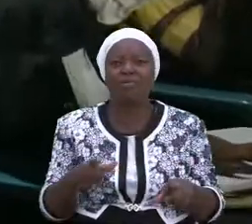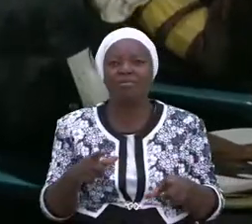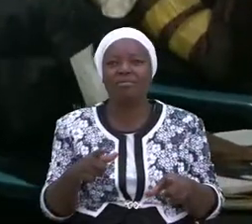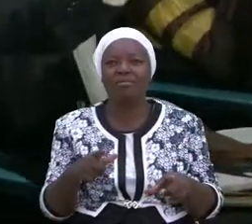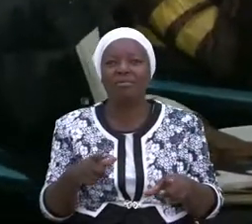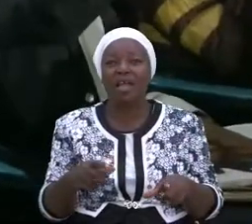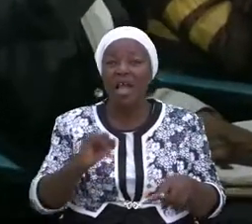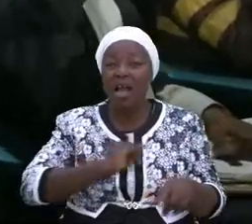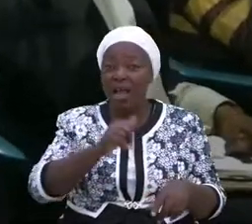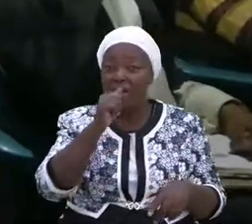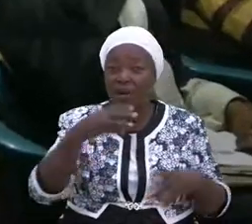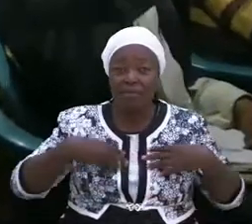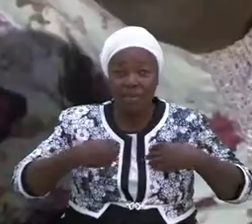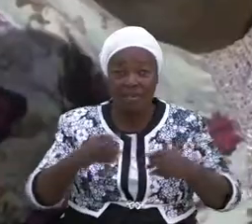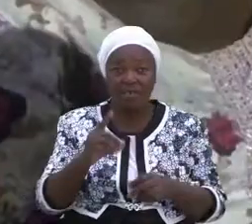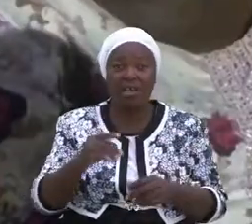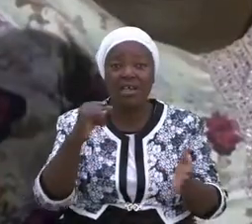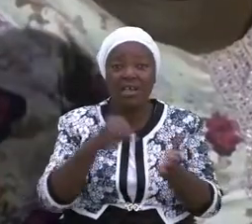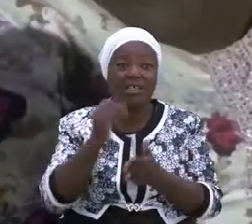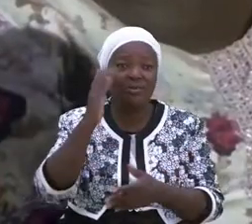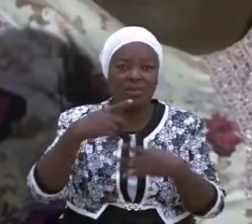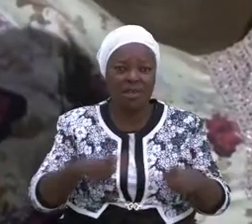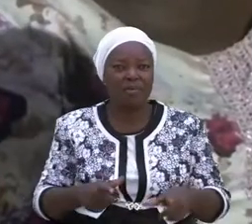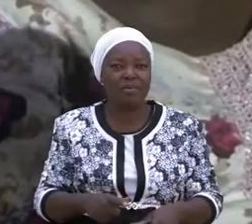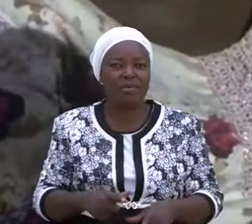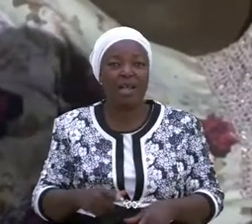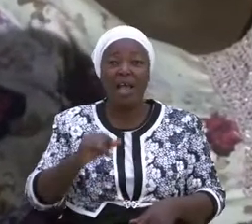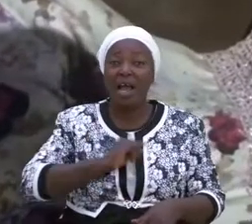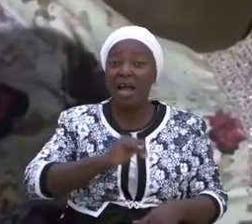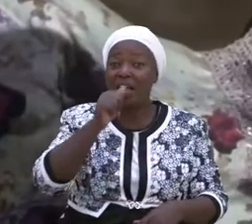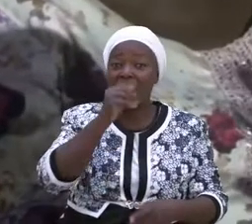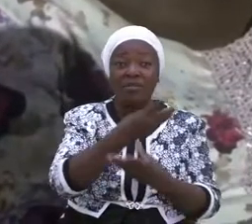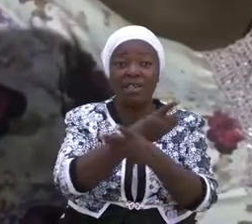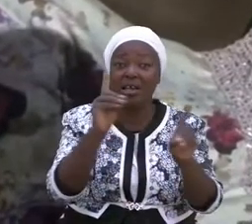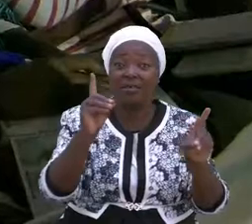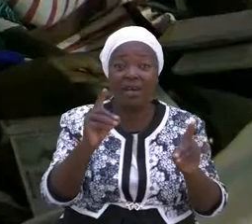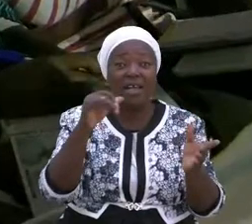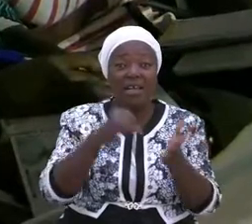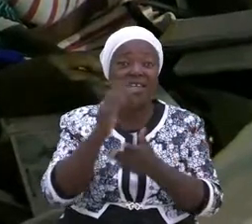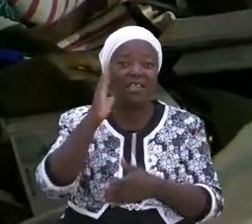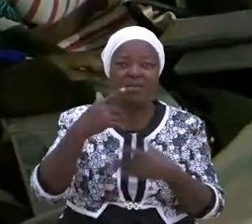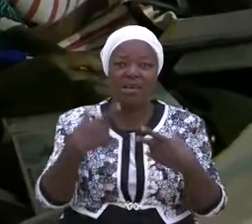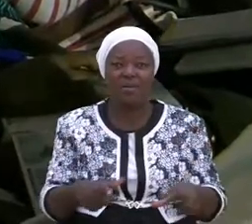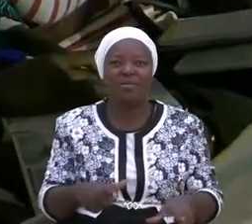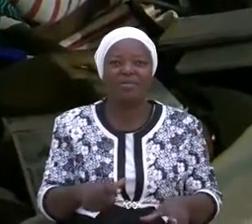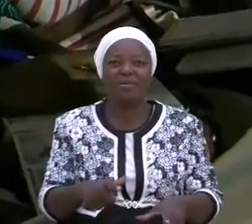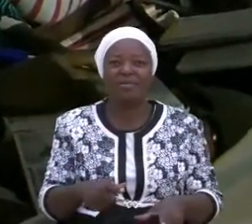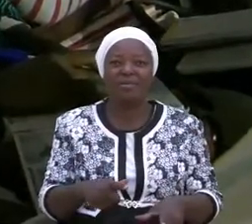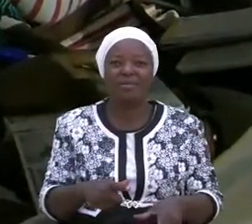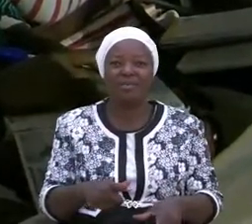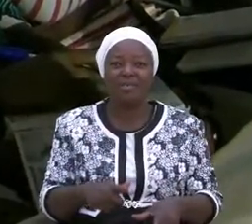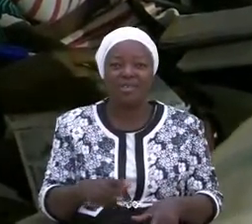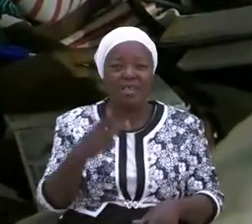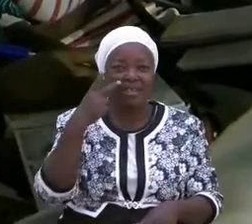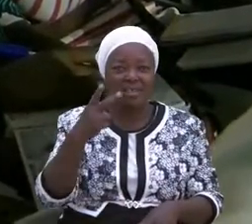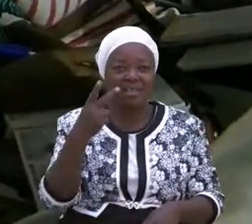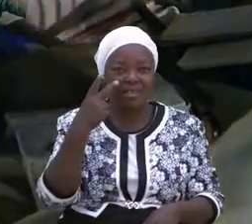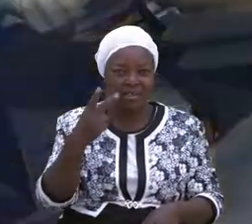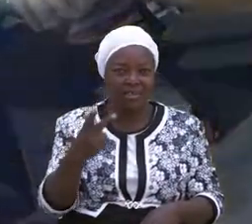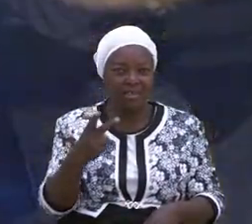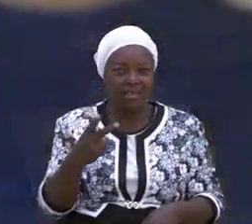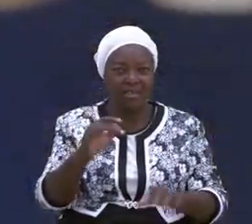am healed, it will happen. I am delivered, it will happen. Look at